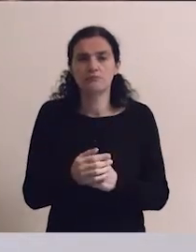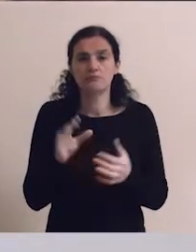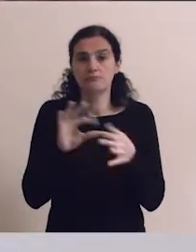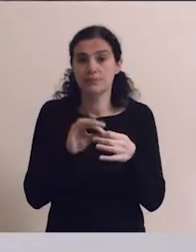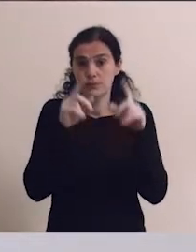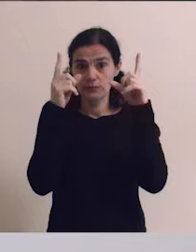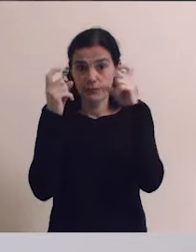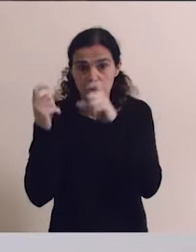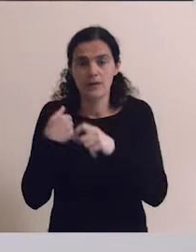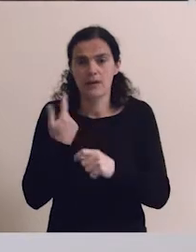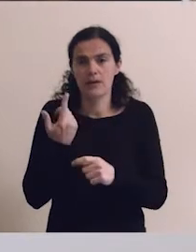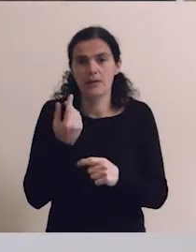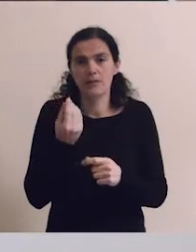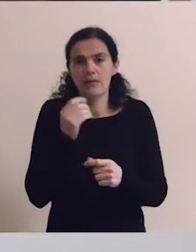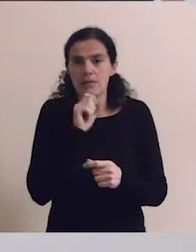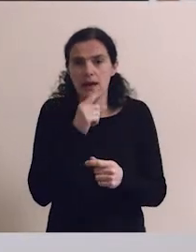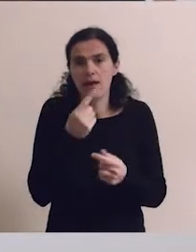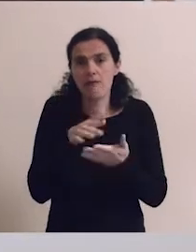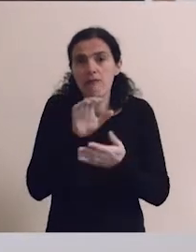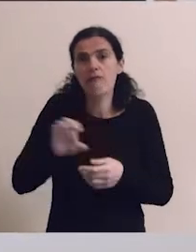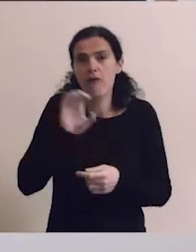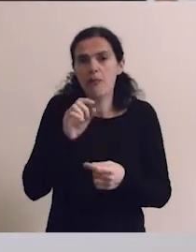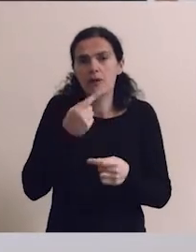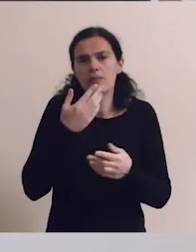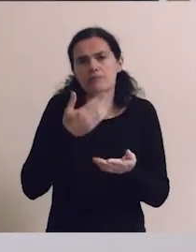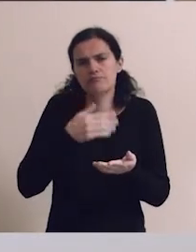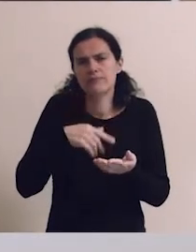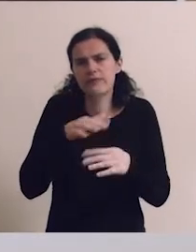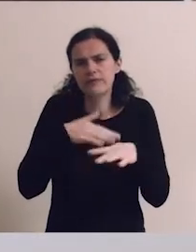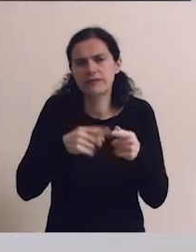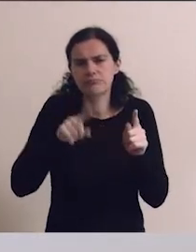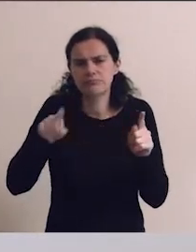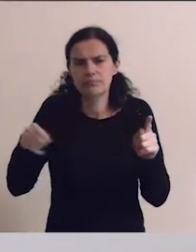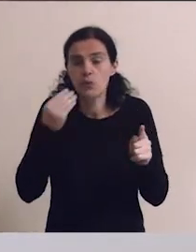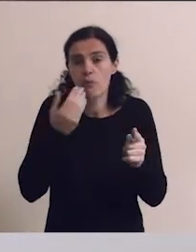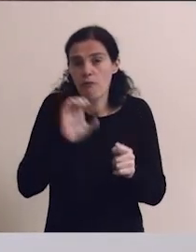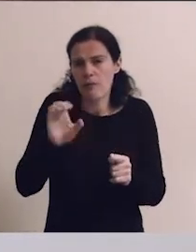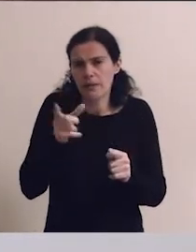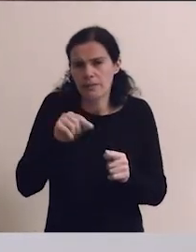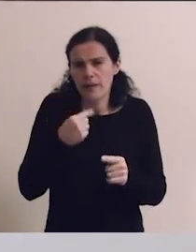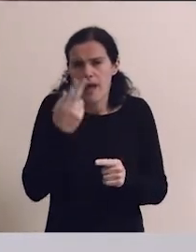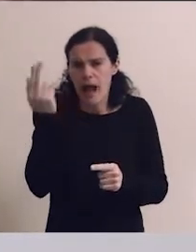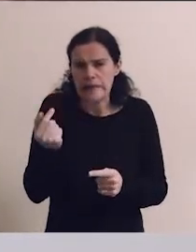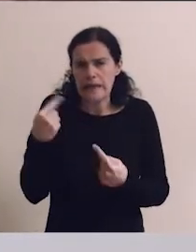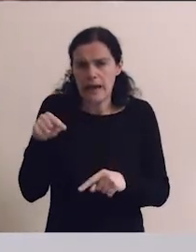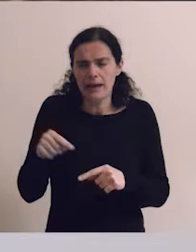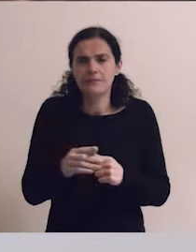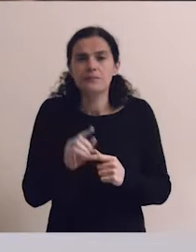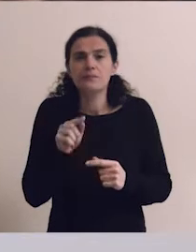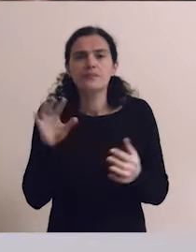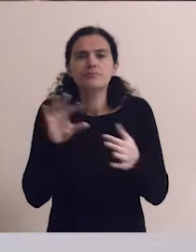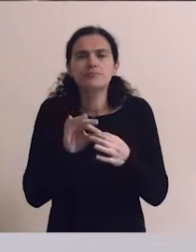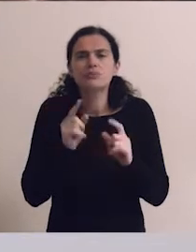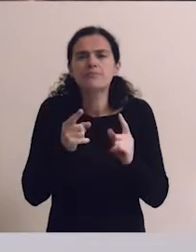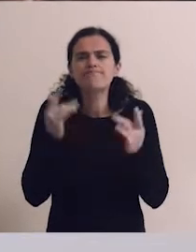when photography, which is a medium that can be reproduced, enters the making of art, and what did